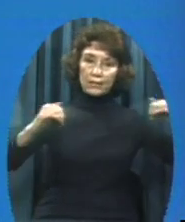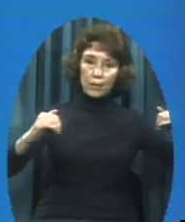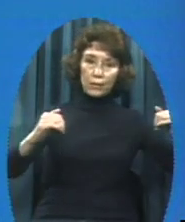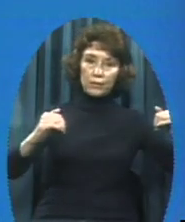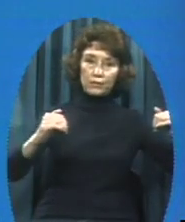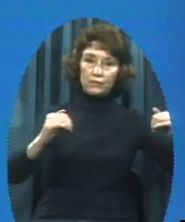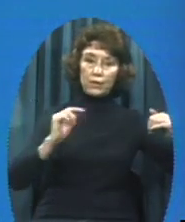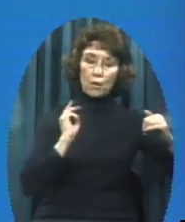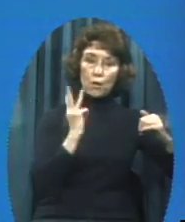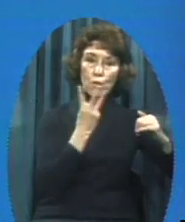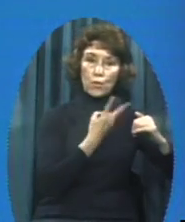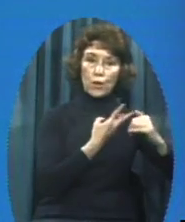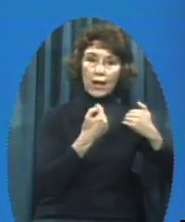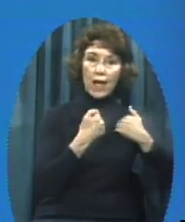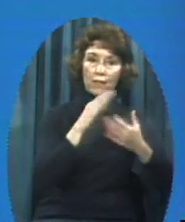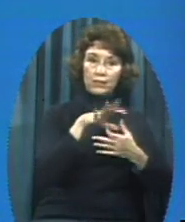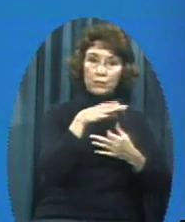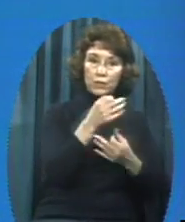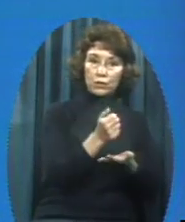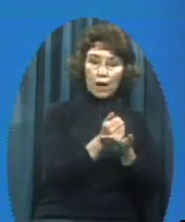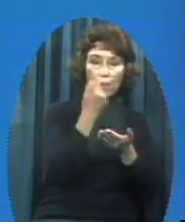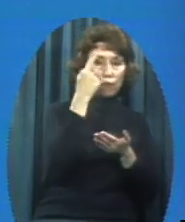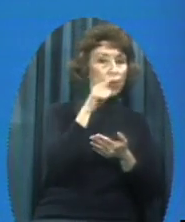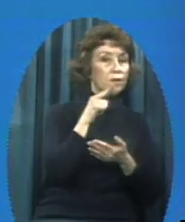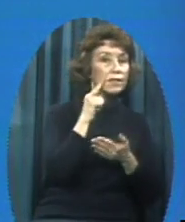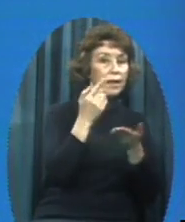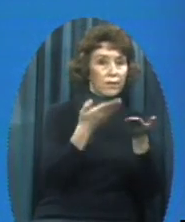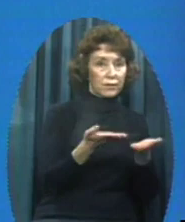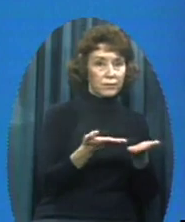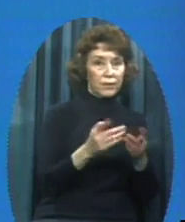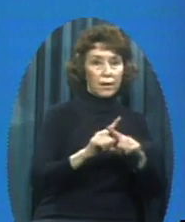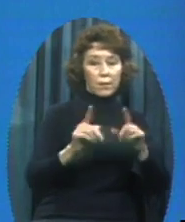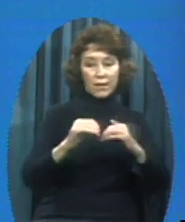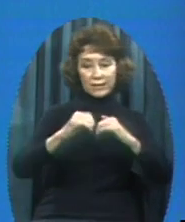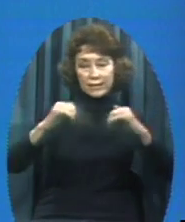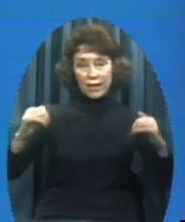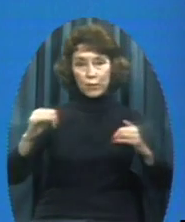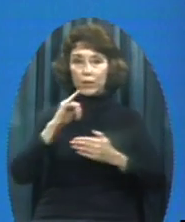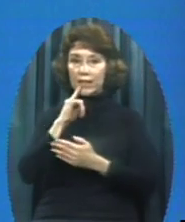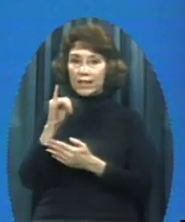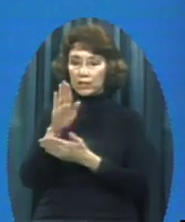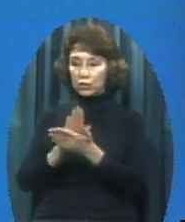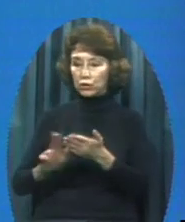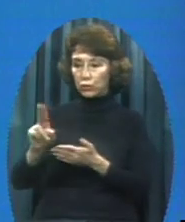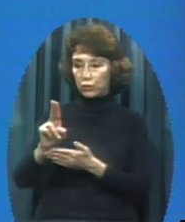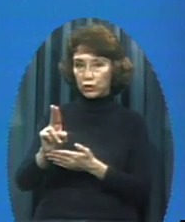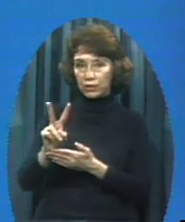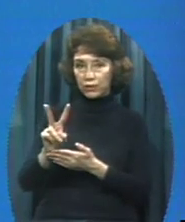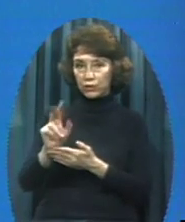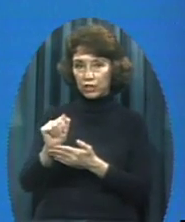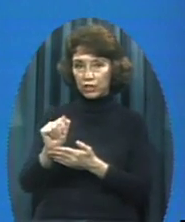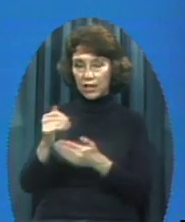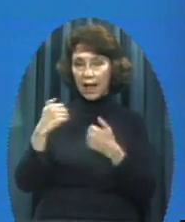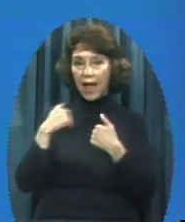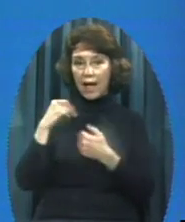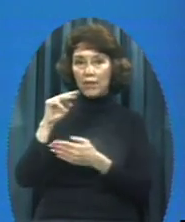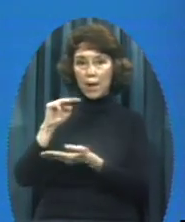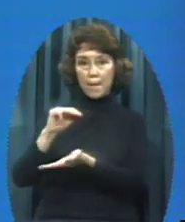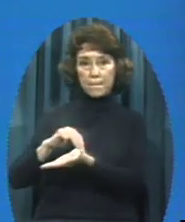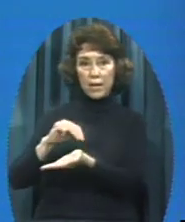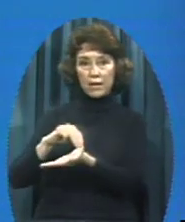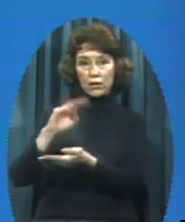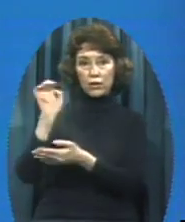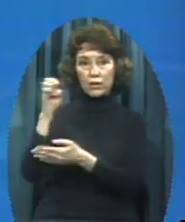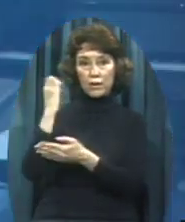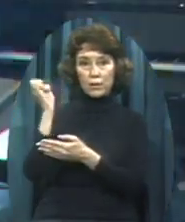help you. If you have a spiritual need, we have counselors here. It's an 800-TTY number. We can help you. Let's stand, please, to